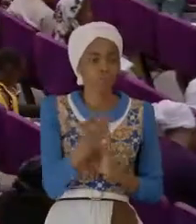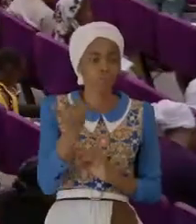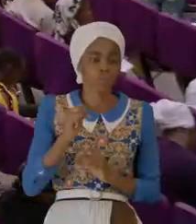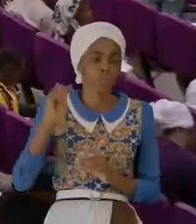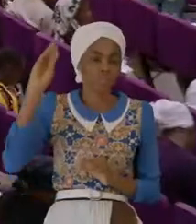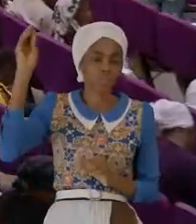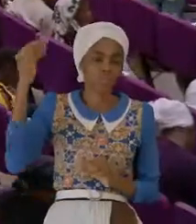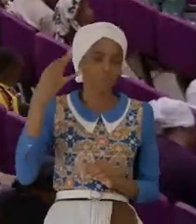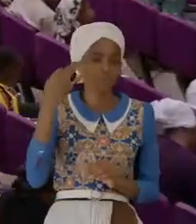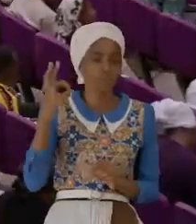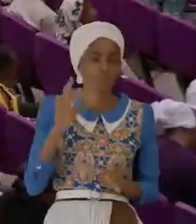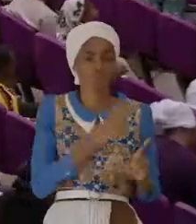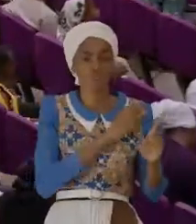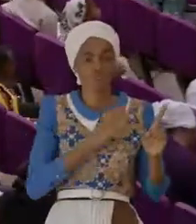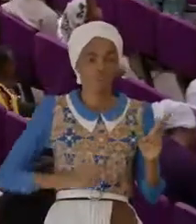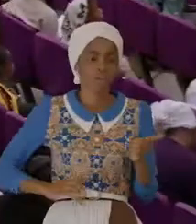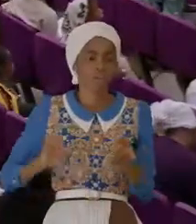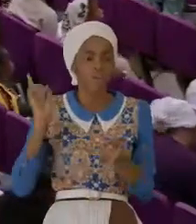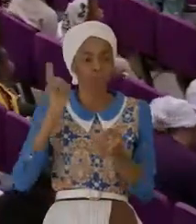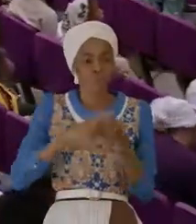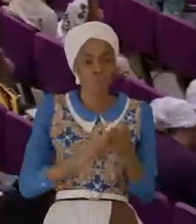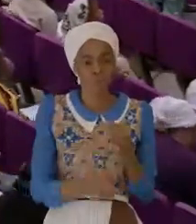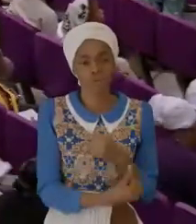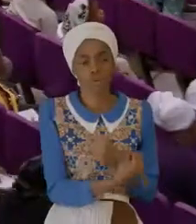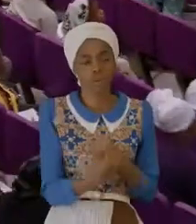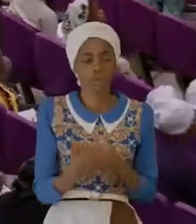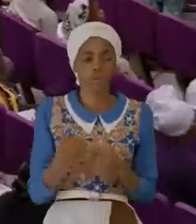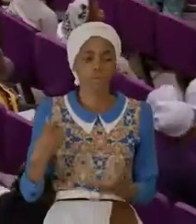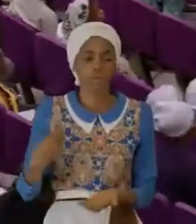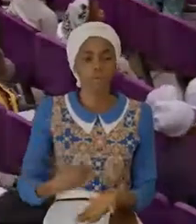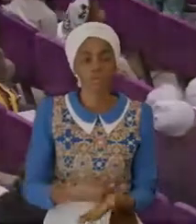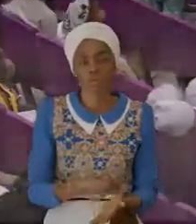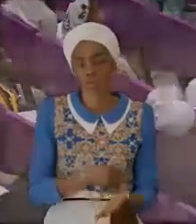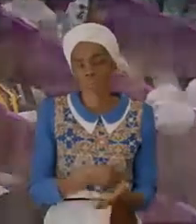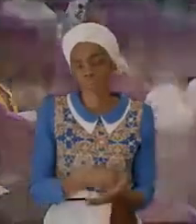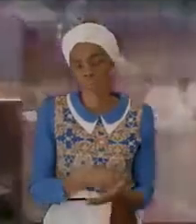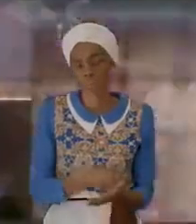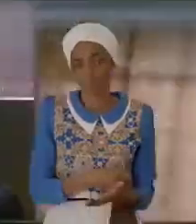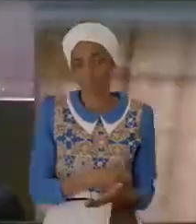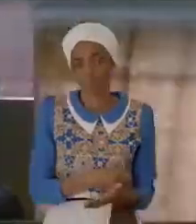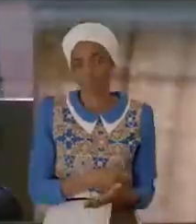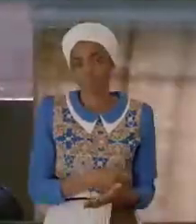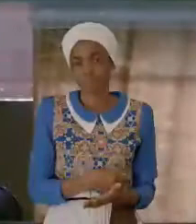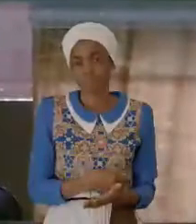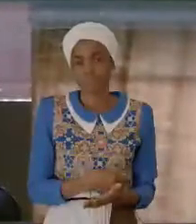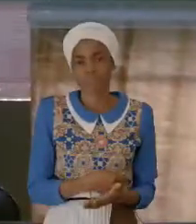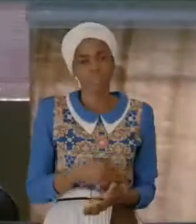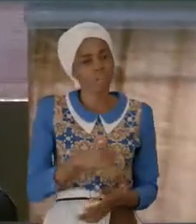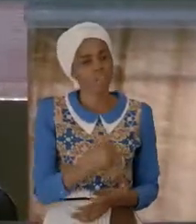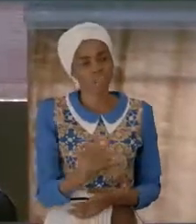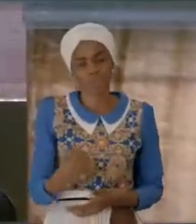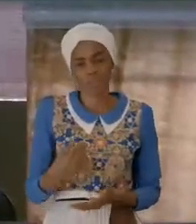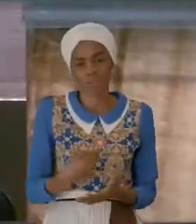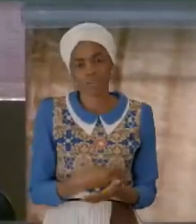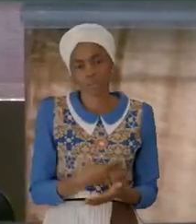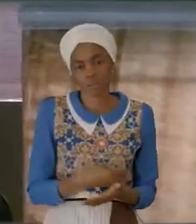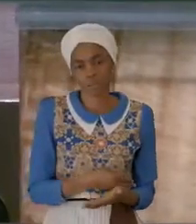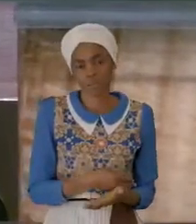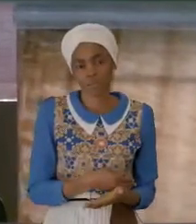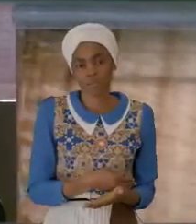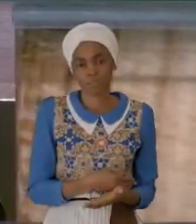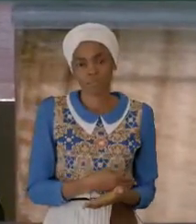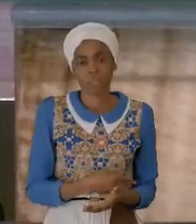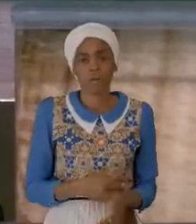grace of Christ until another gospel another gospel